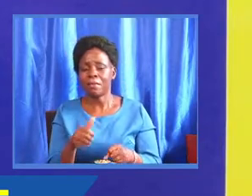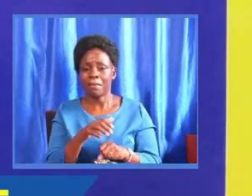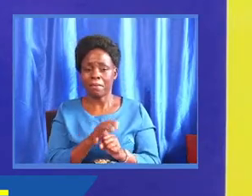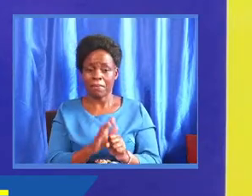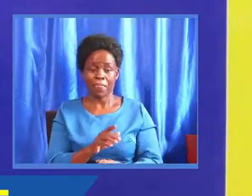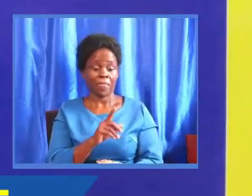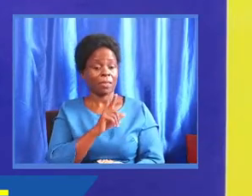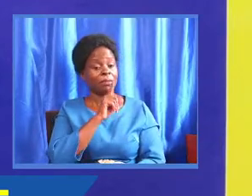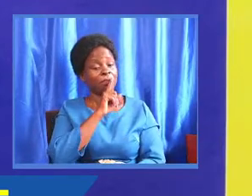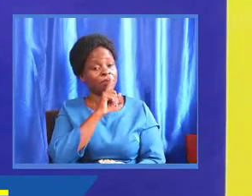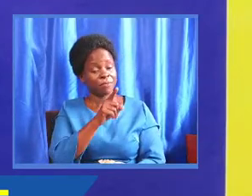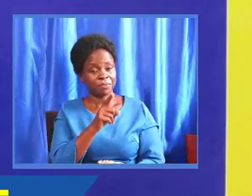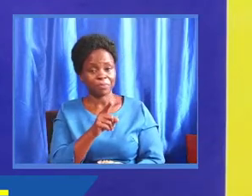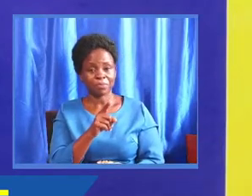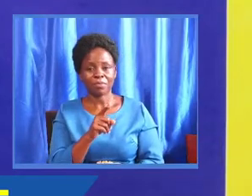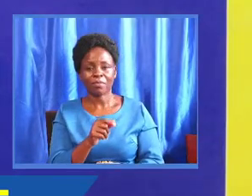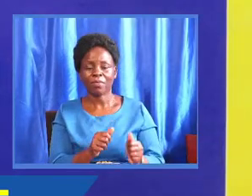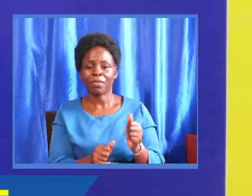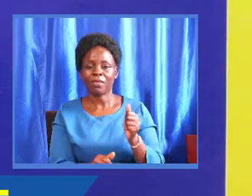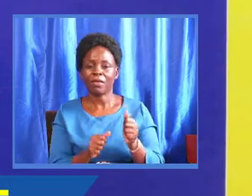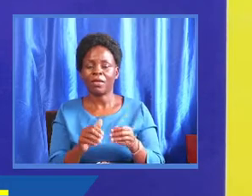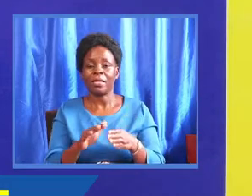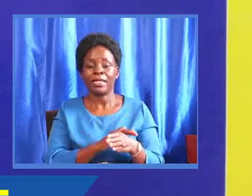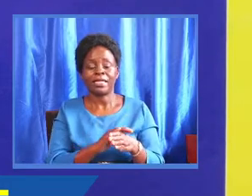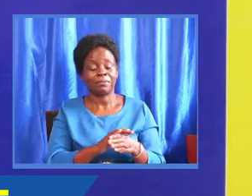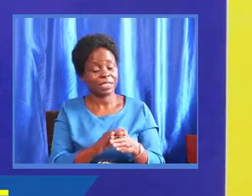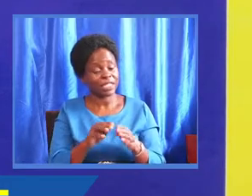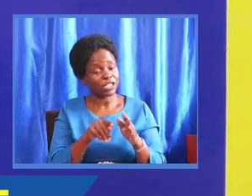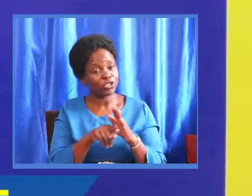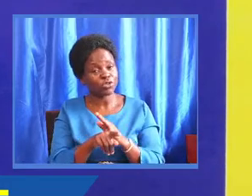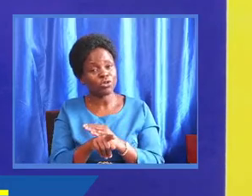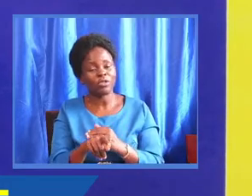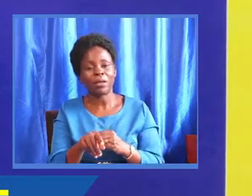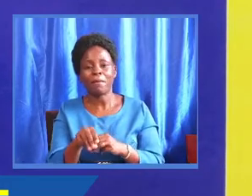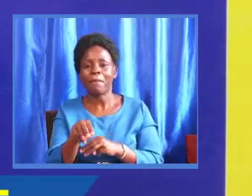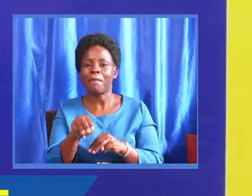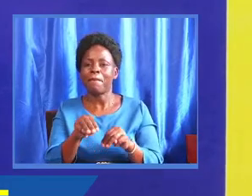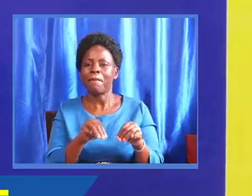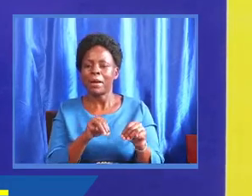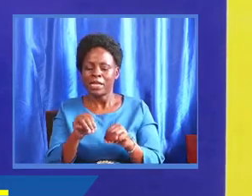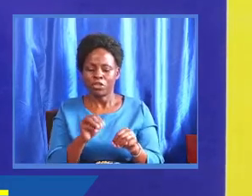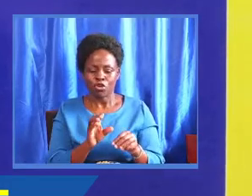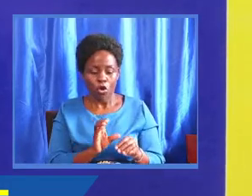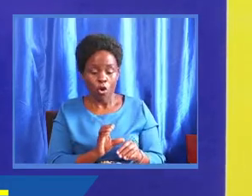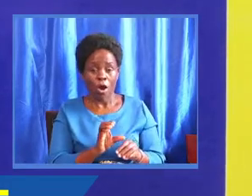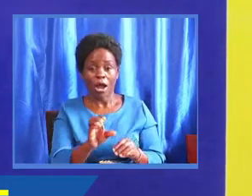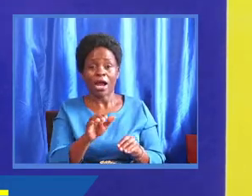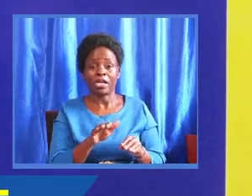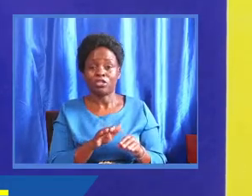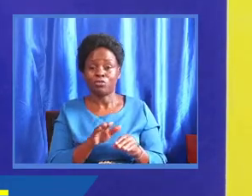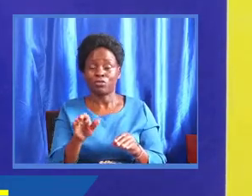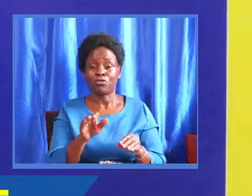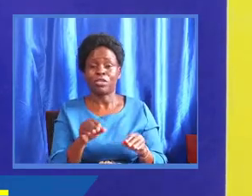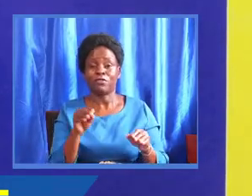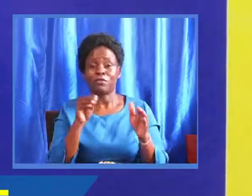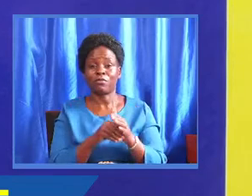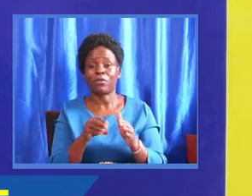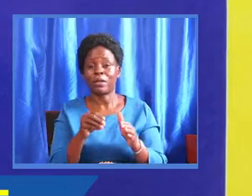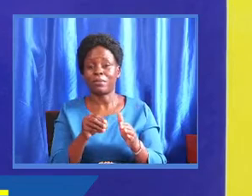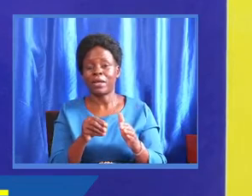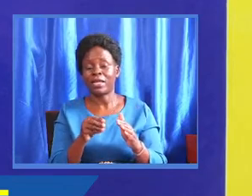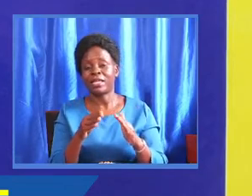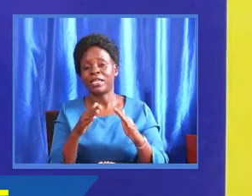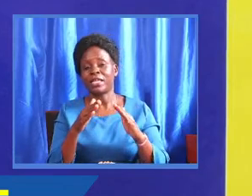that whichever real estate business you go into, manage your cash flow. Once you put money in the real estate, it is